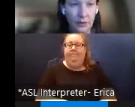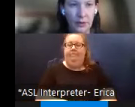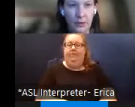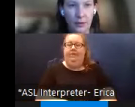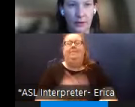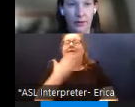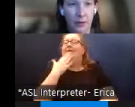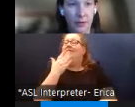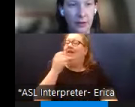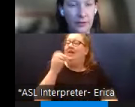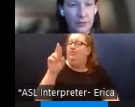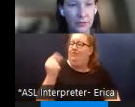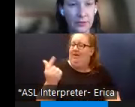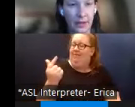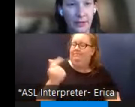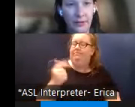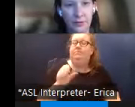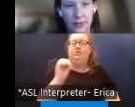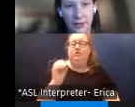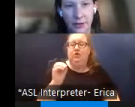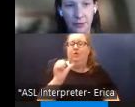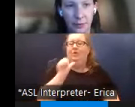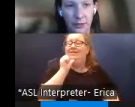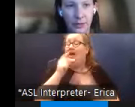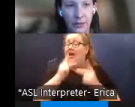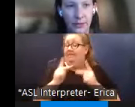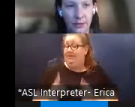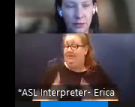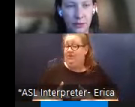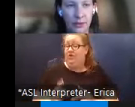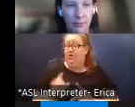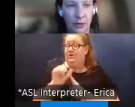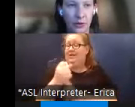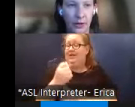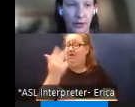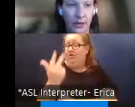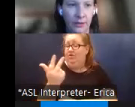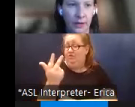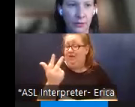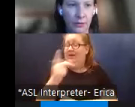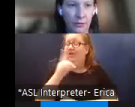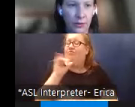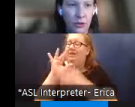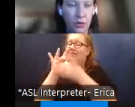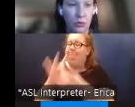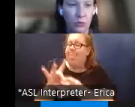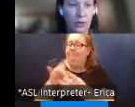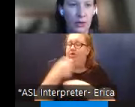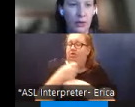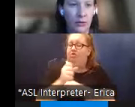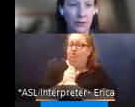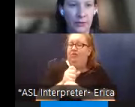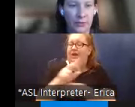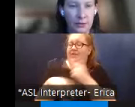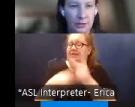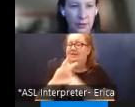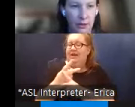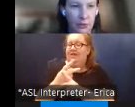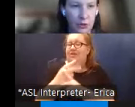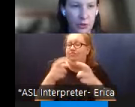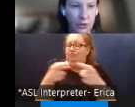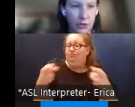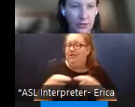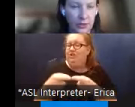Thanks, Greg. So on the non-physical side, scenario 3 is really about creating kind of the regional